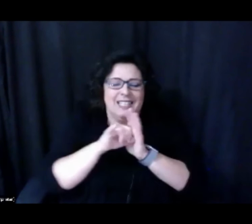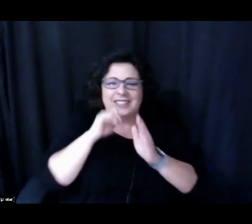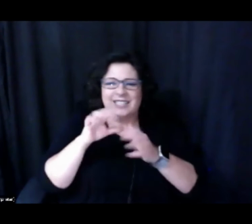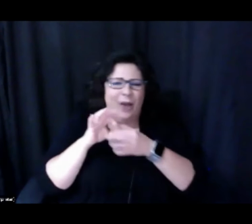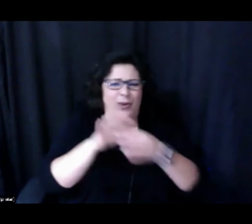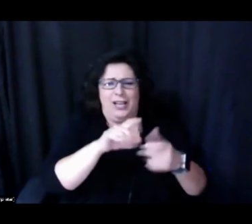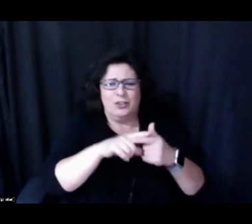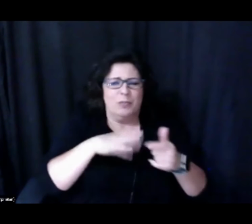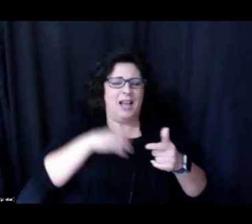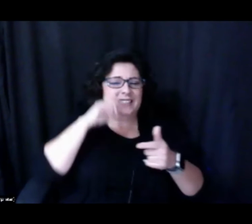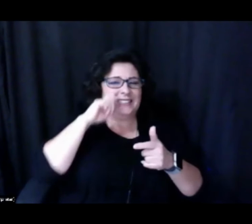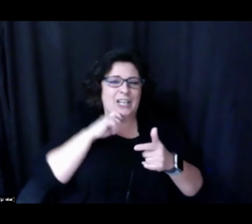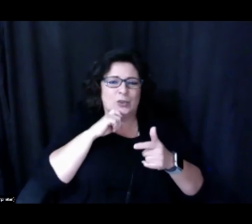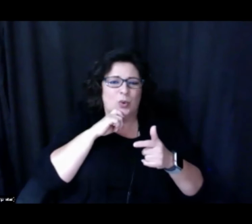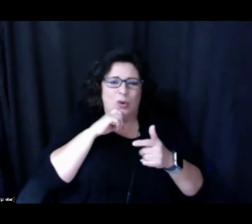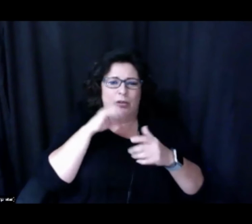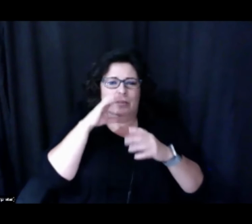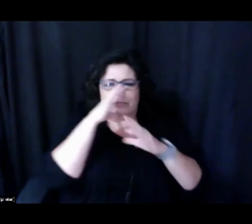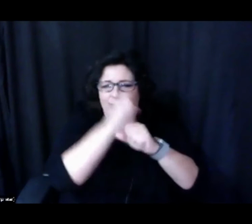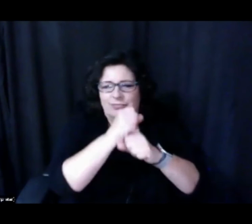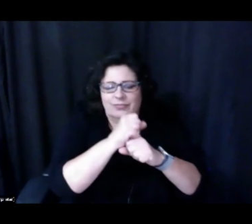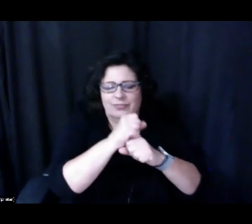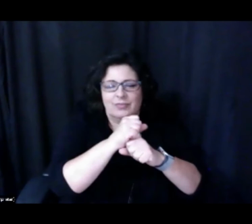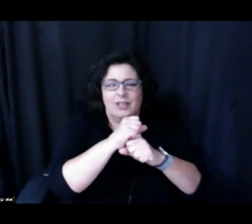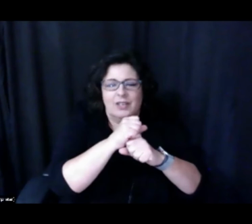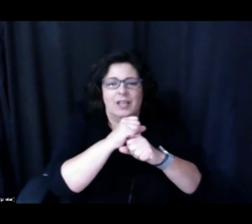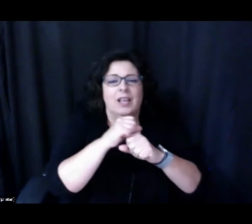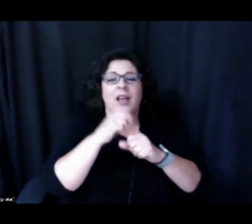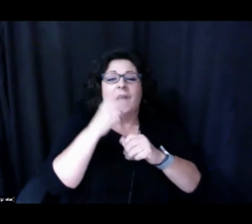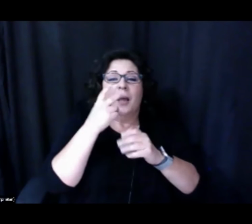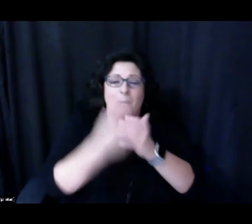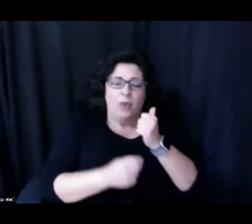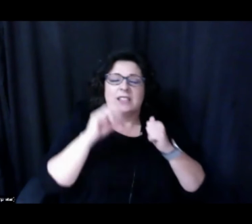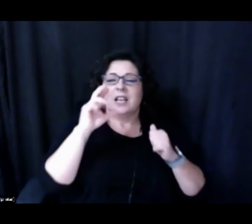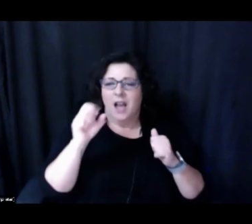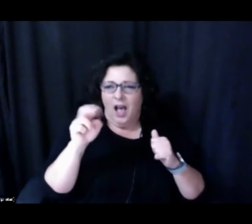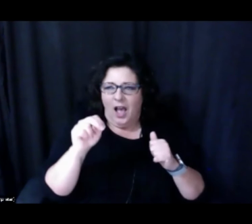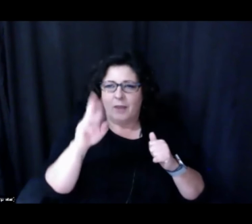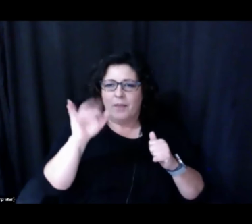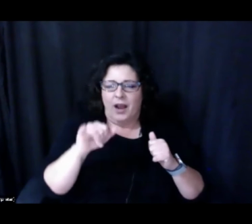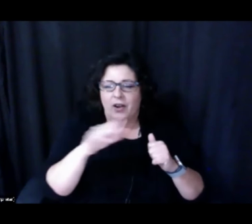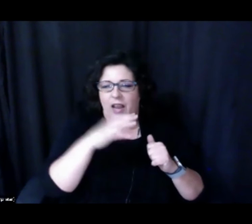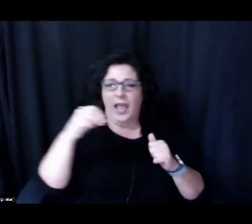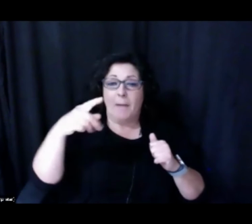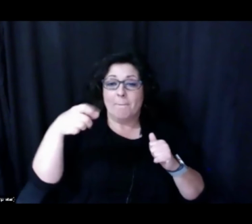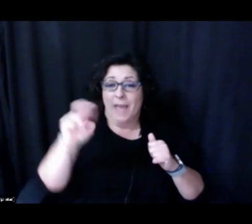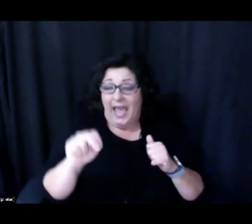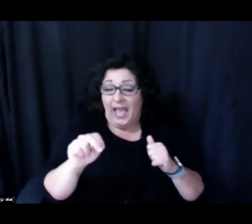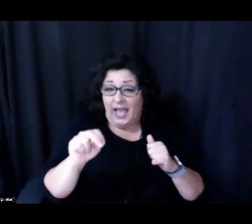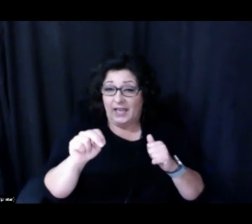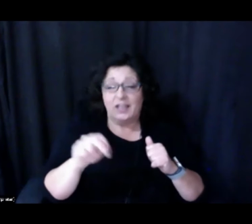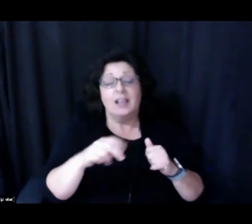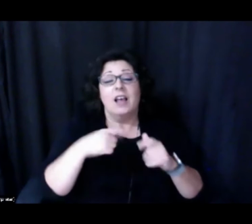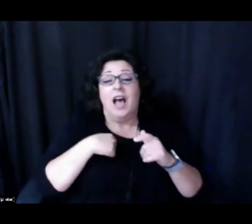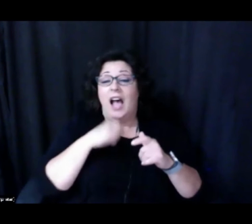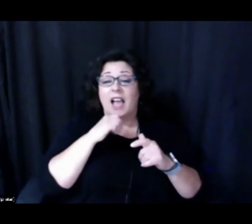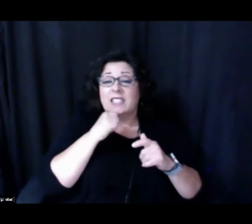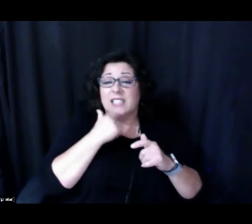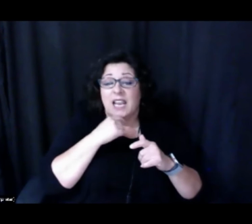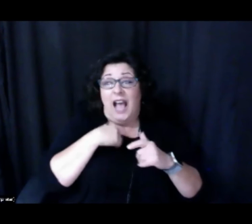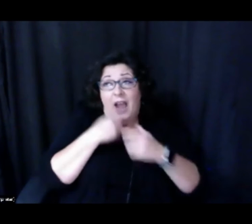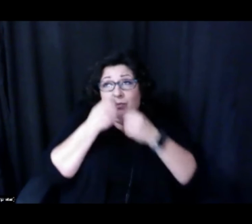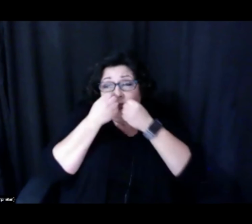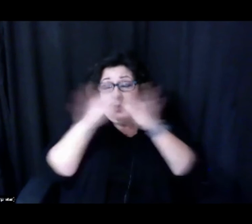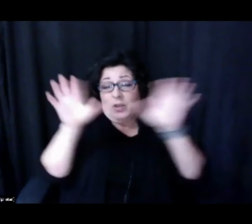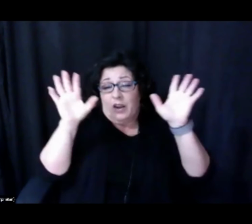sexual orientation even remotely. I identify as both non-binary and pansexual, which are two very fancy ways of saying I don't care. I